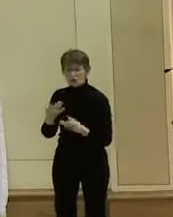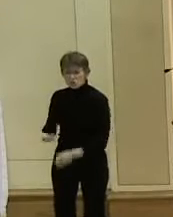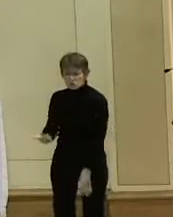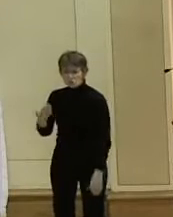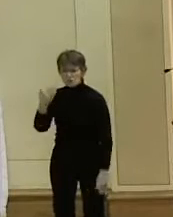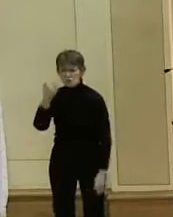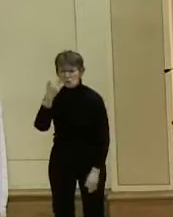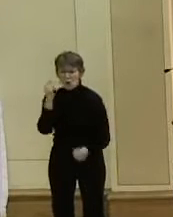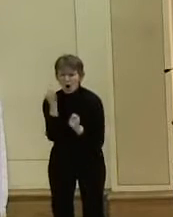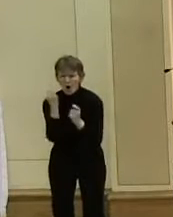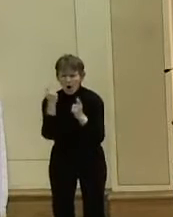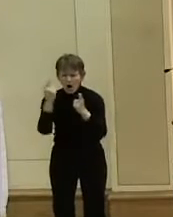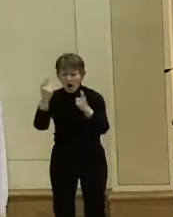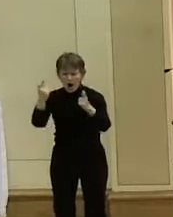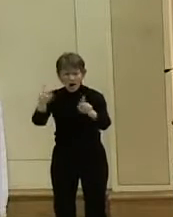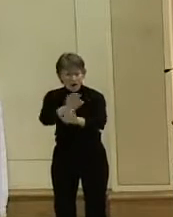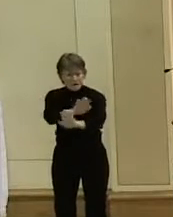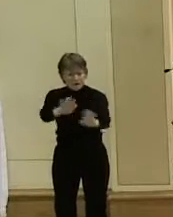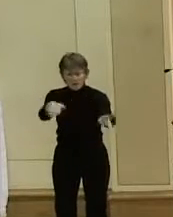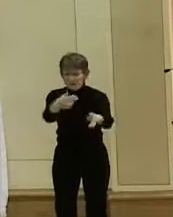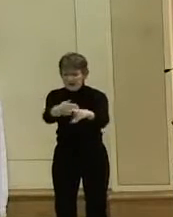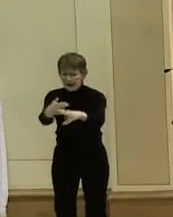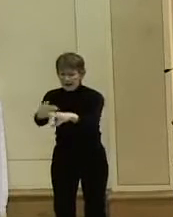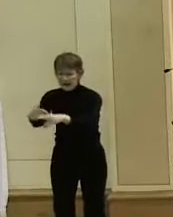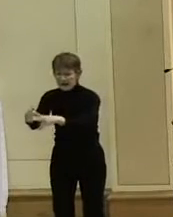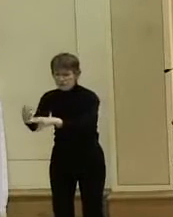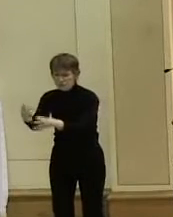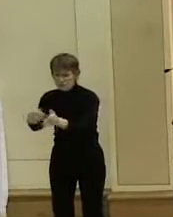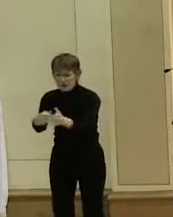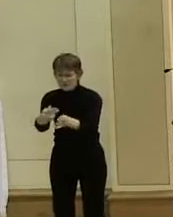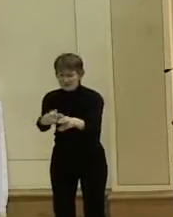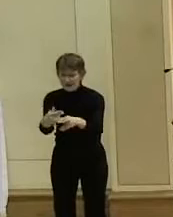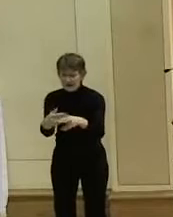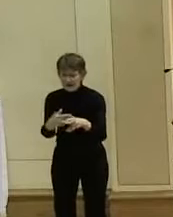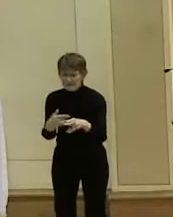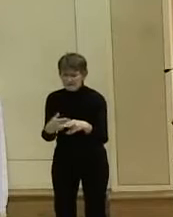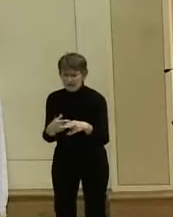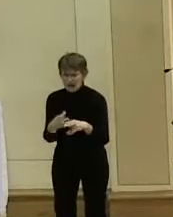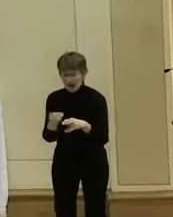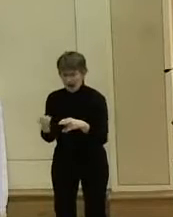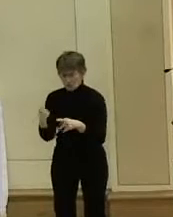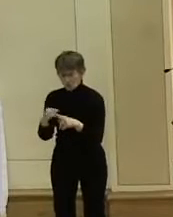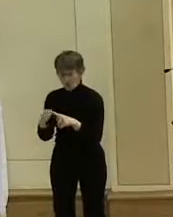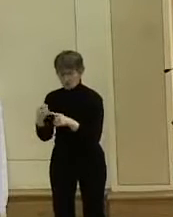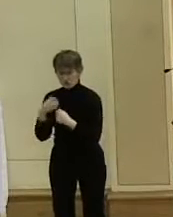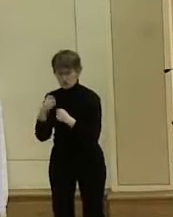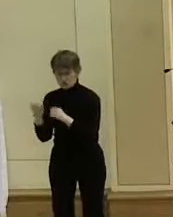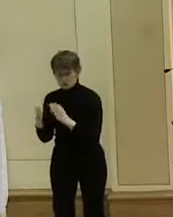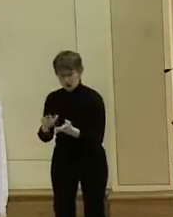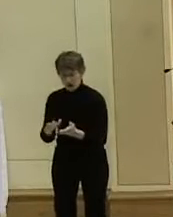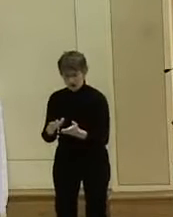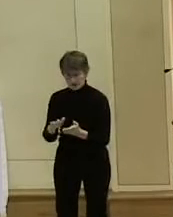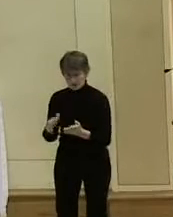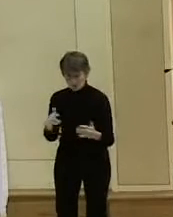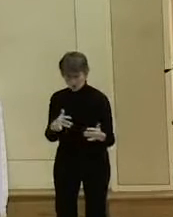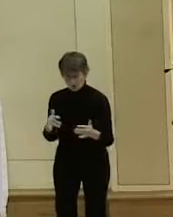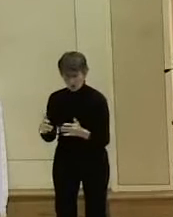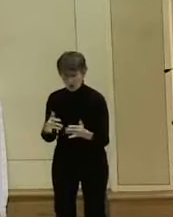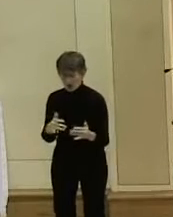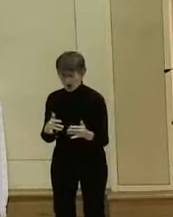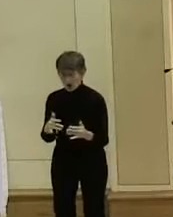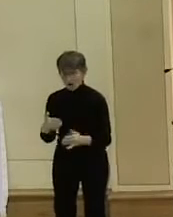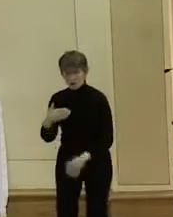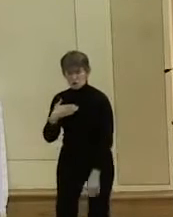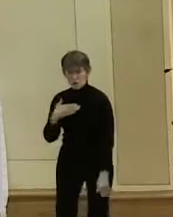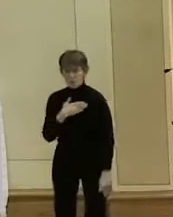knew 2,000 names of his soldier. And when they were killed in battle, he knew their name